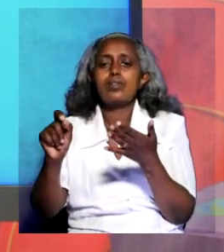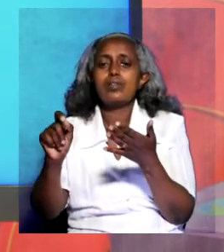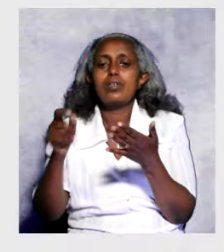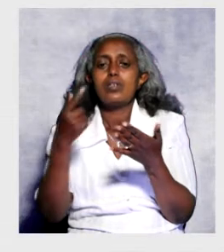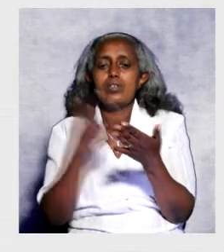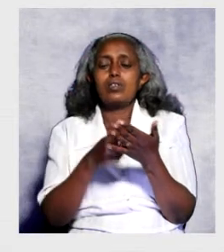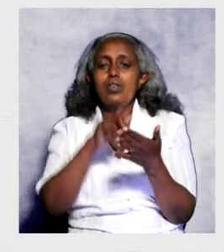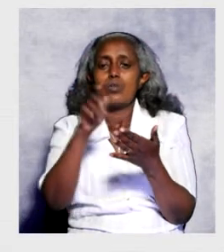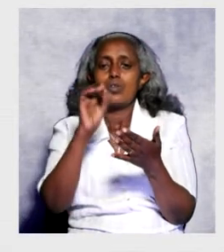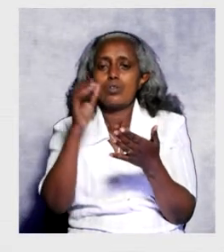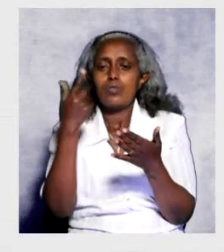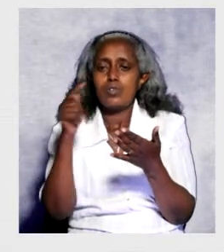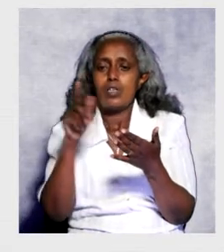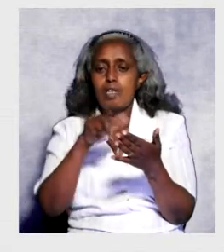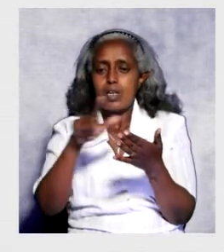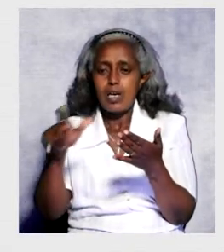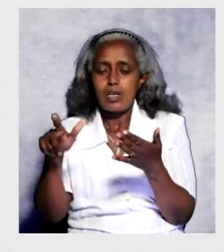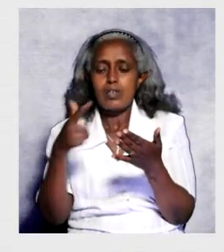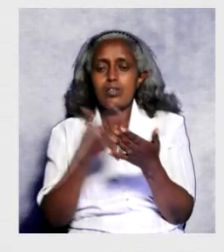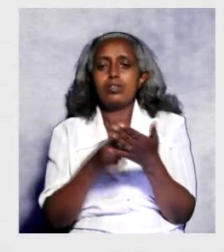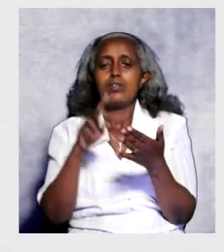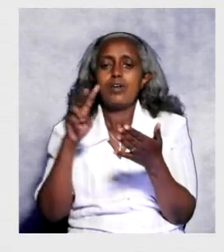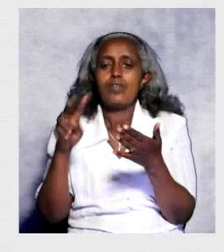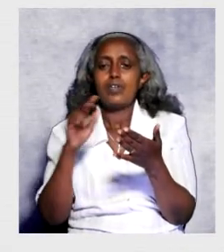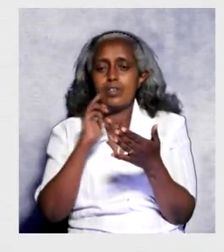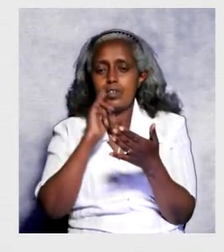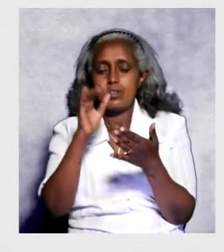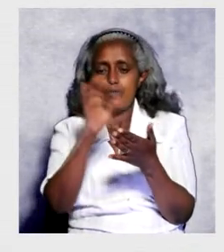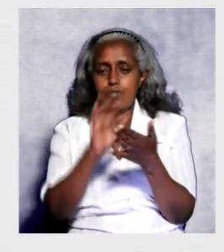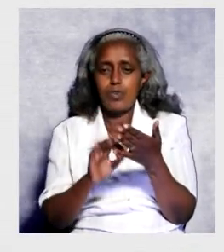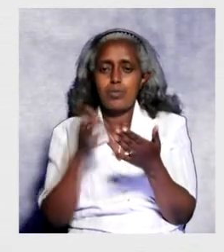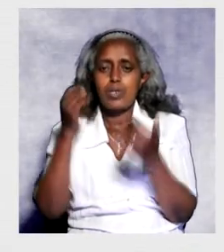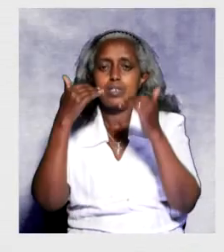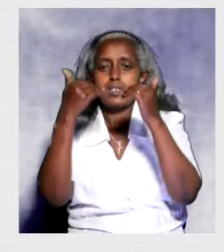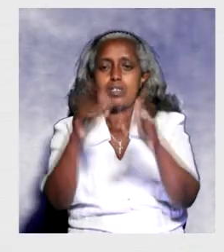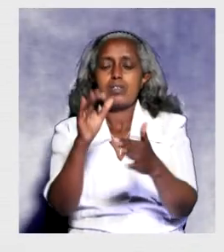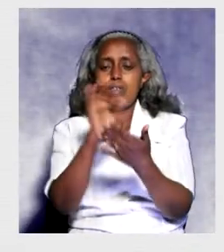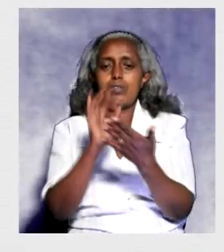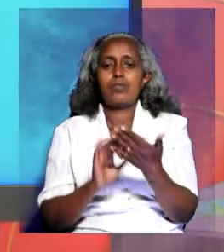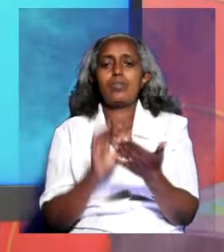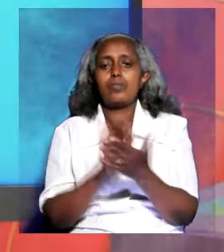the line in vector or parametric form and standard form.